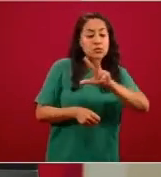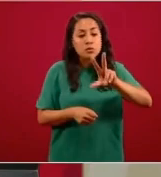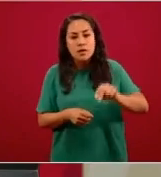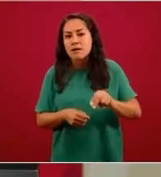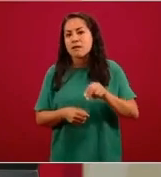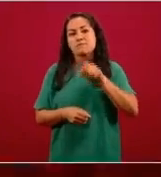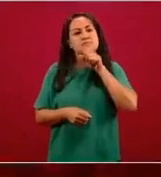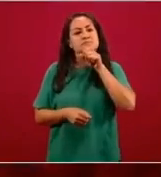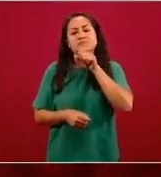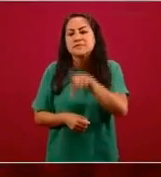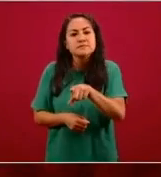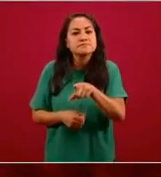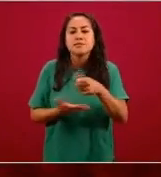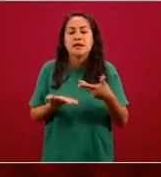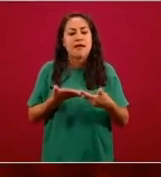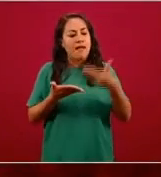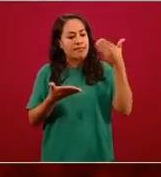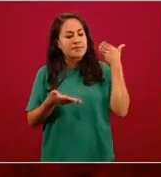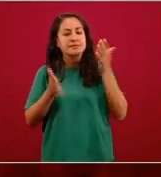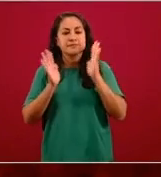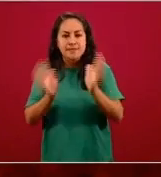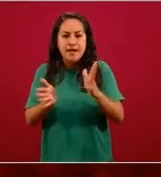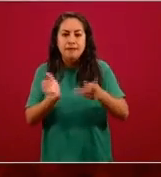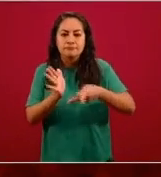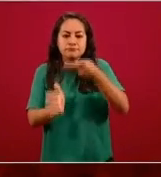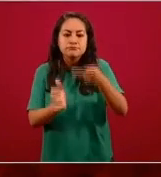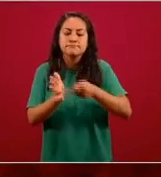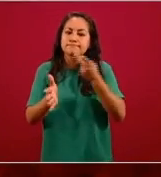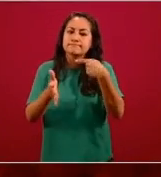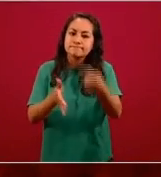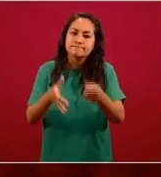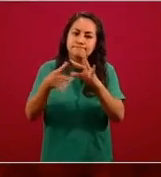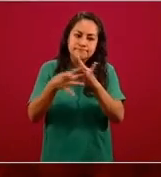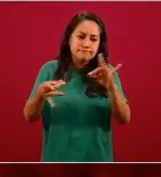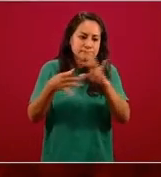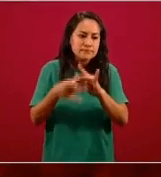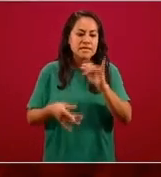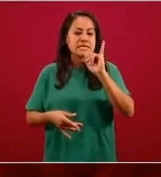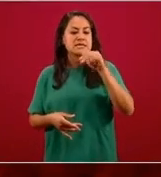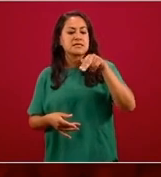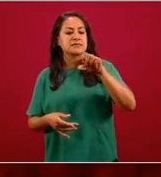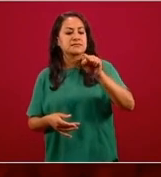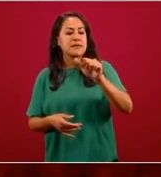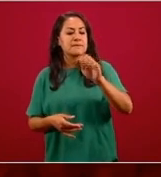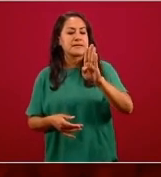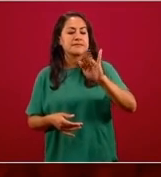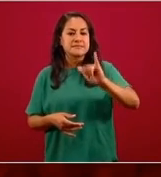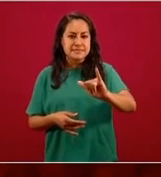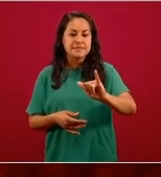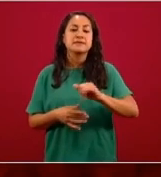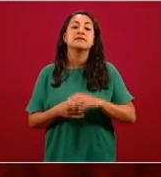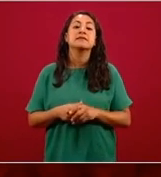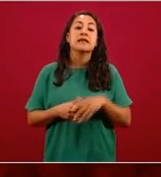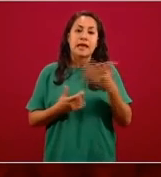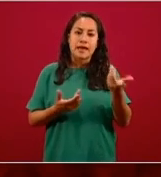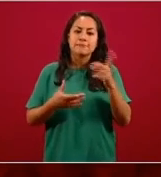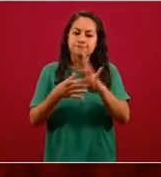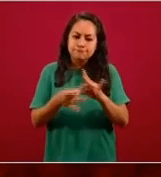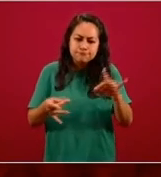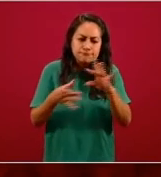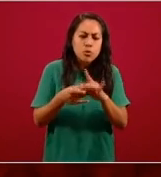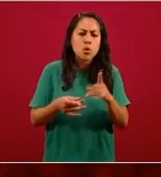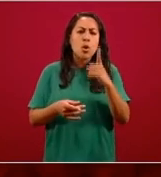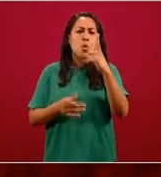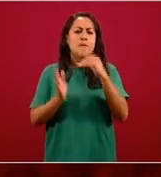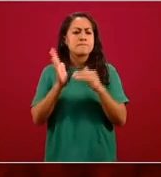also Dr. Alejandro Batz, the coordinator of the medical area at INSABI, the Institute for Health